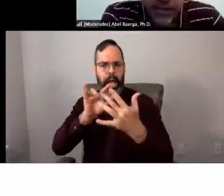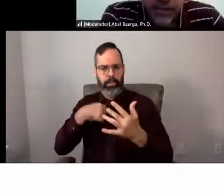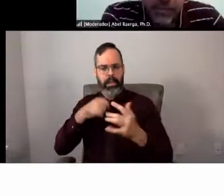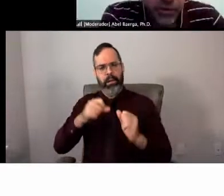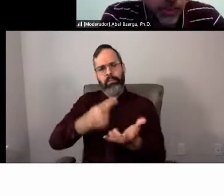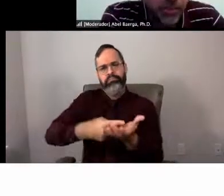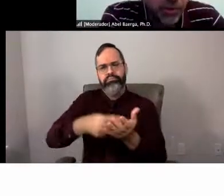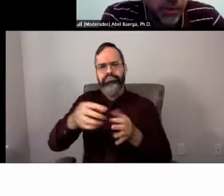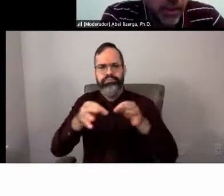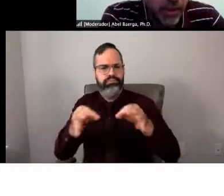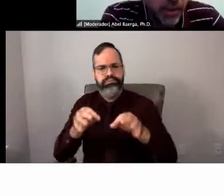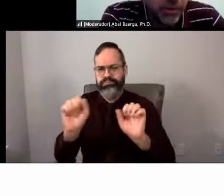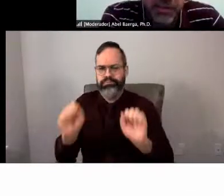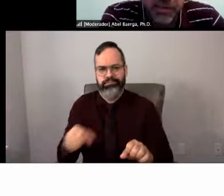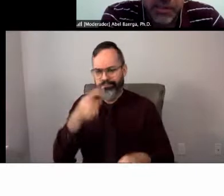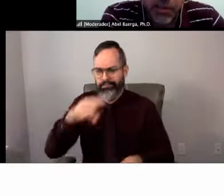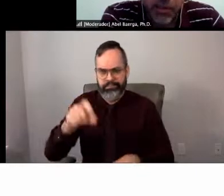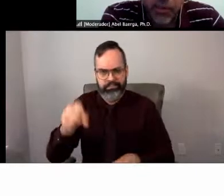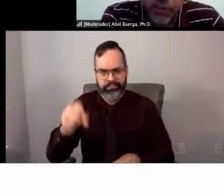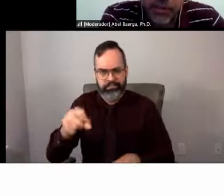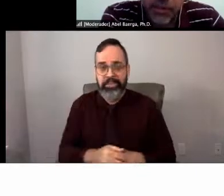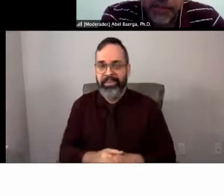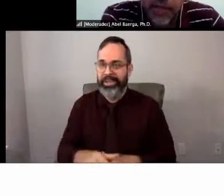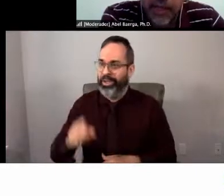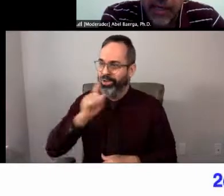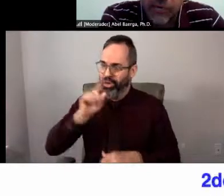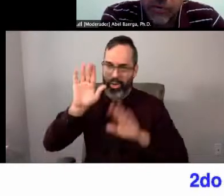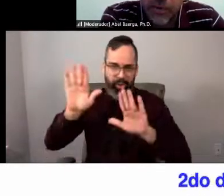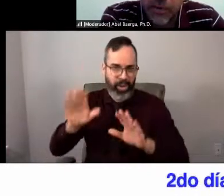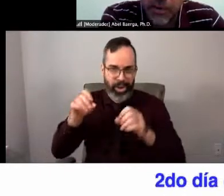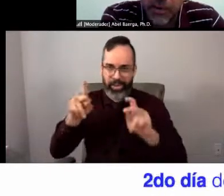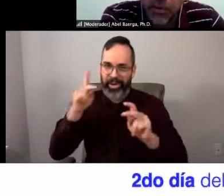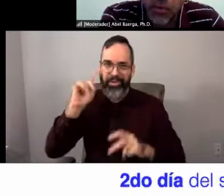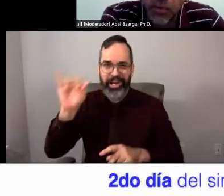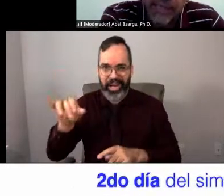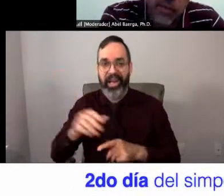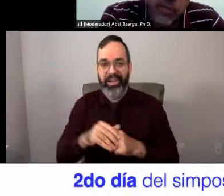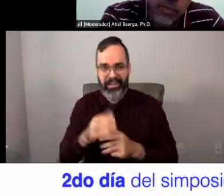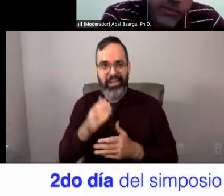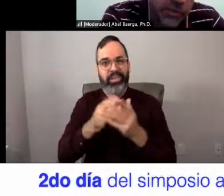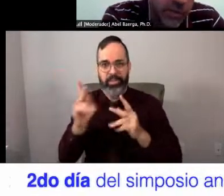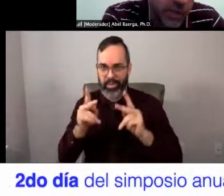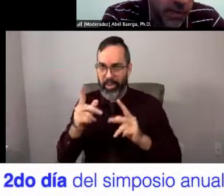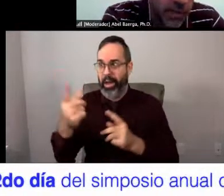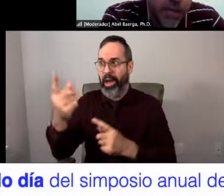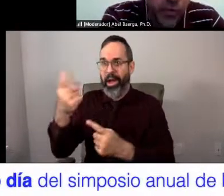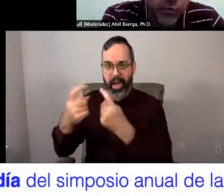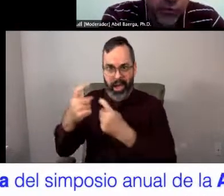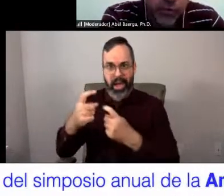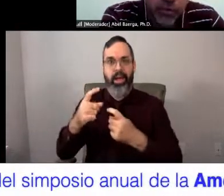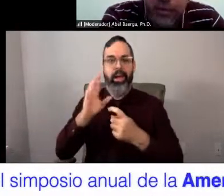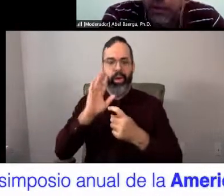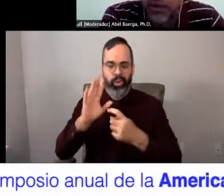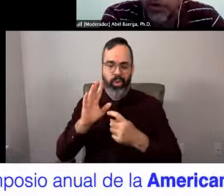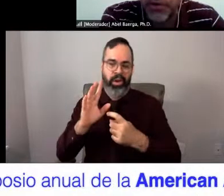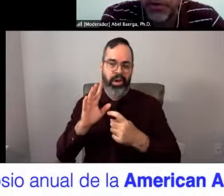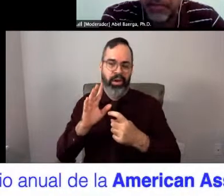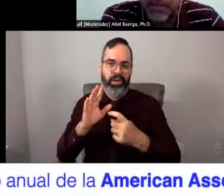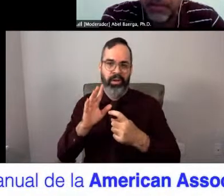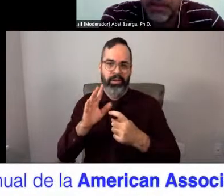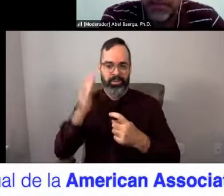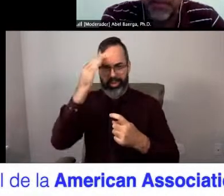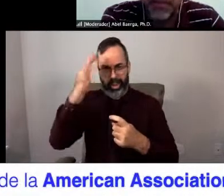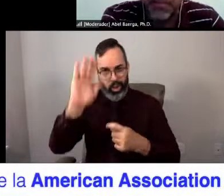Yes, I'm sure this is a great opportunity for that. So some of the people who are asking questions are going to know your